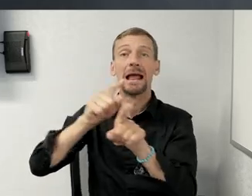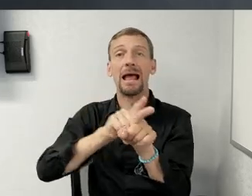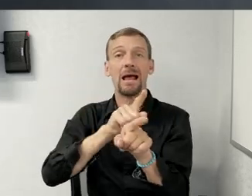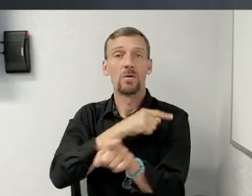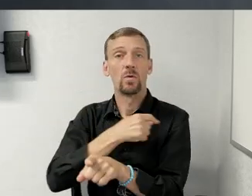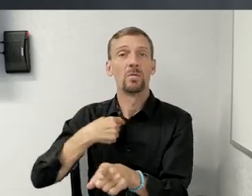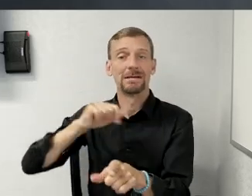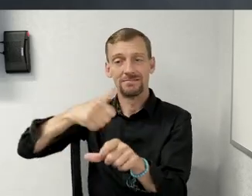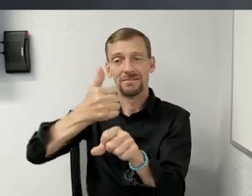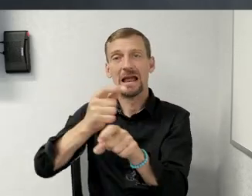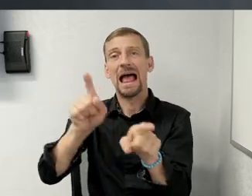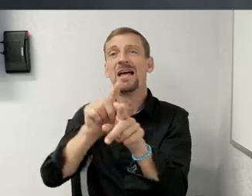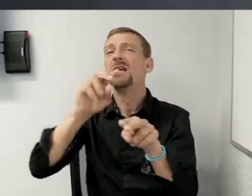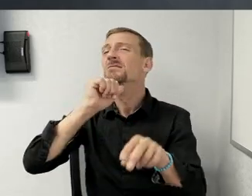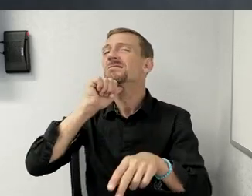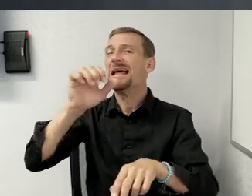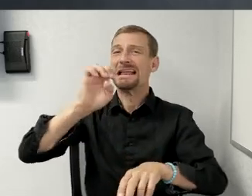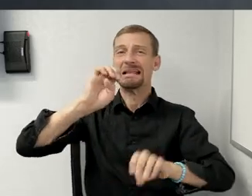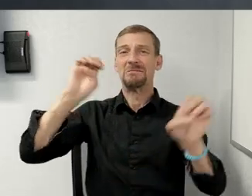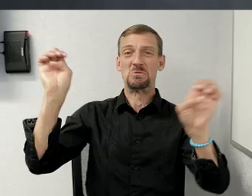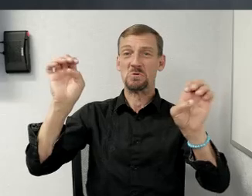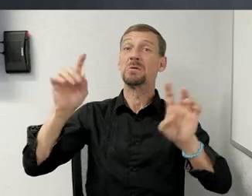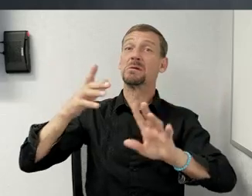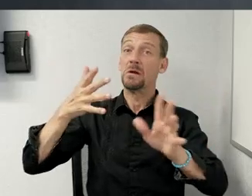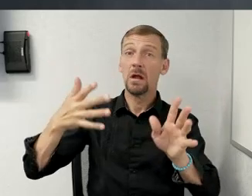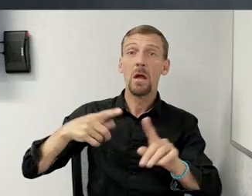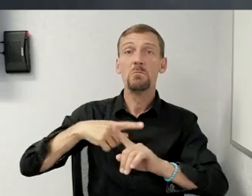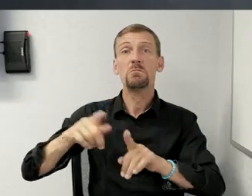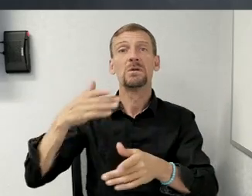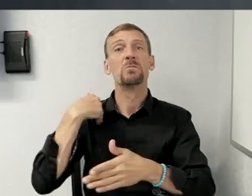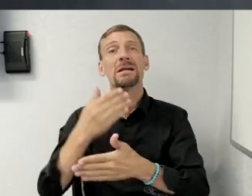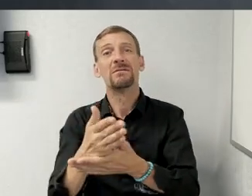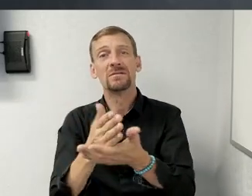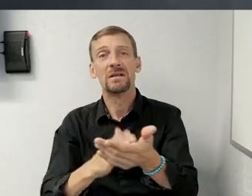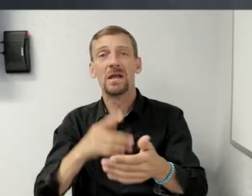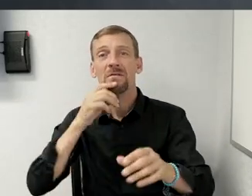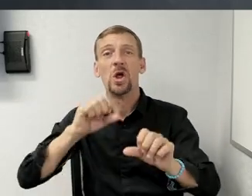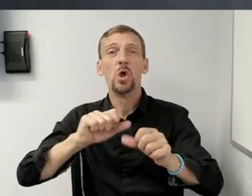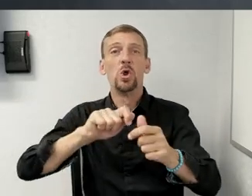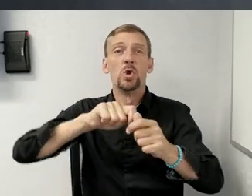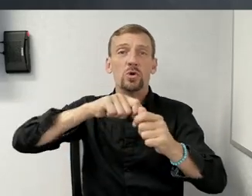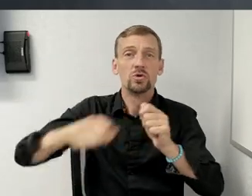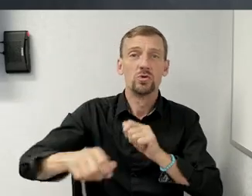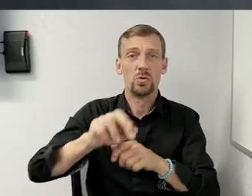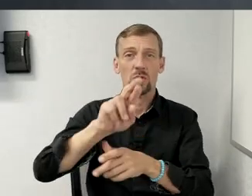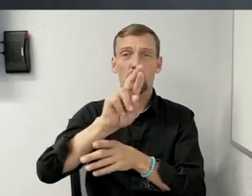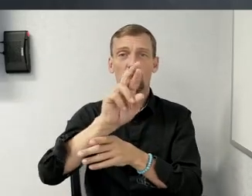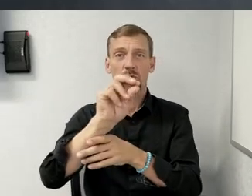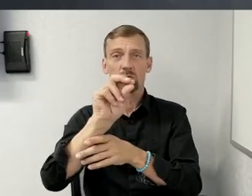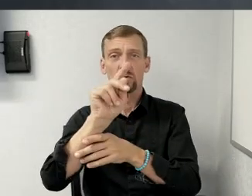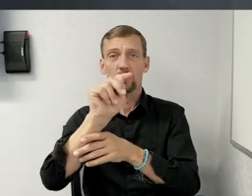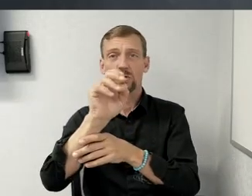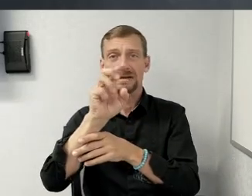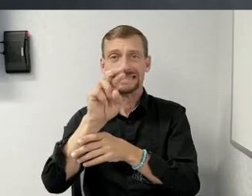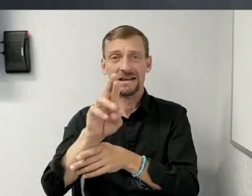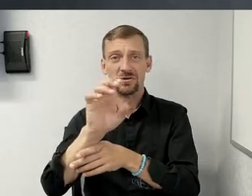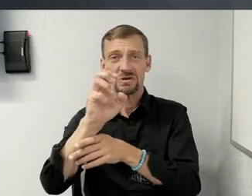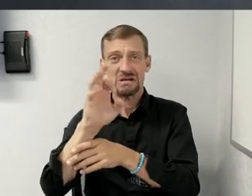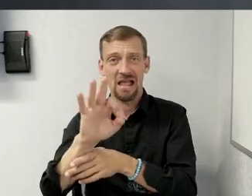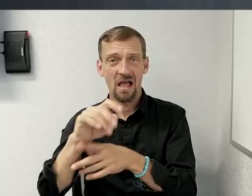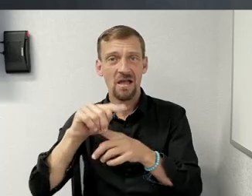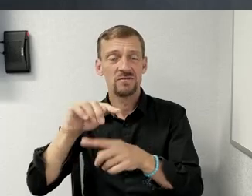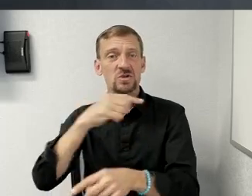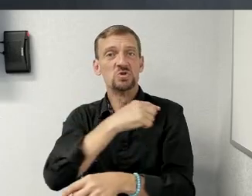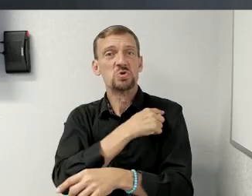as non-emergent, but we're talking about patients that have a torn rotator cuff. They have not a